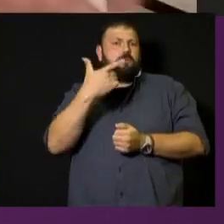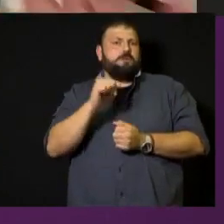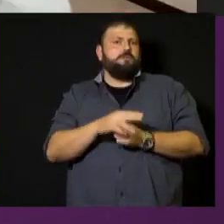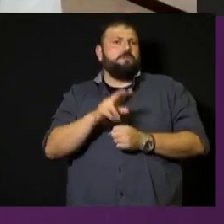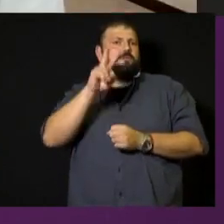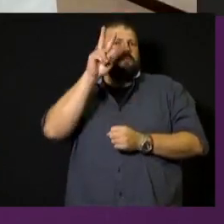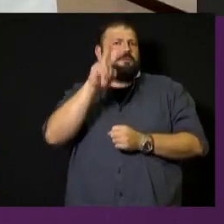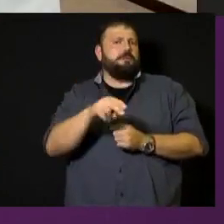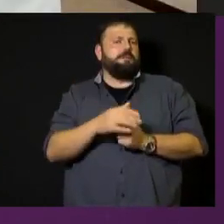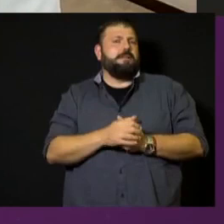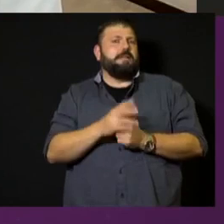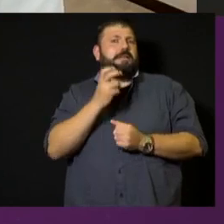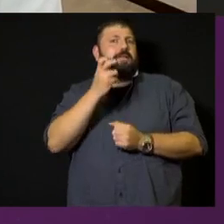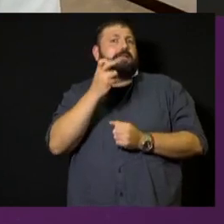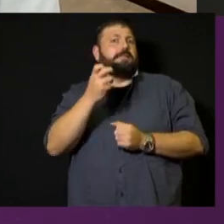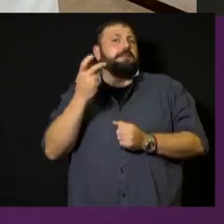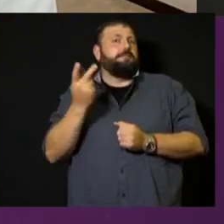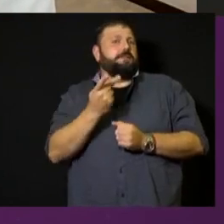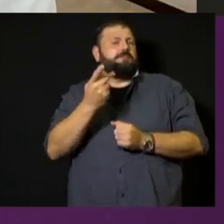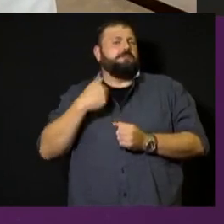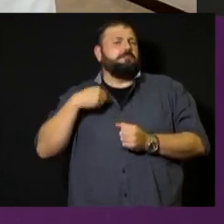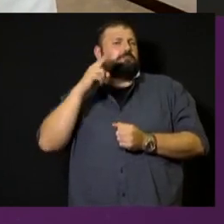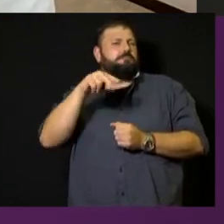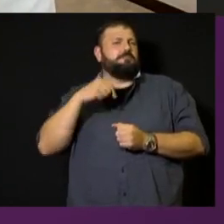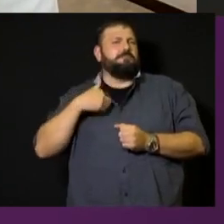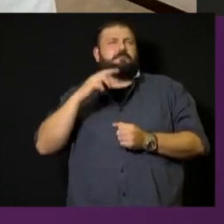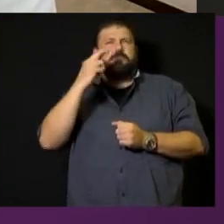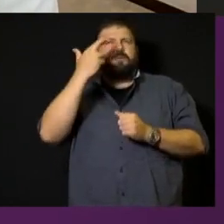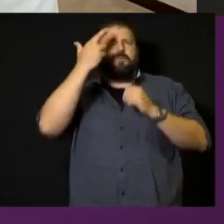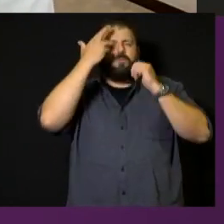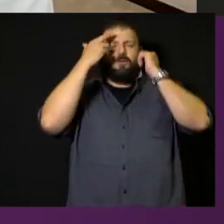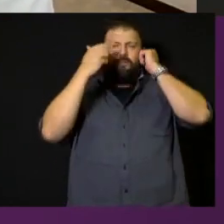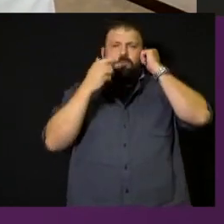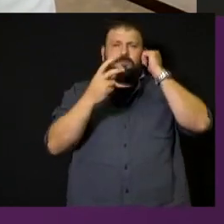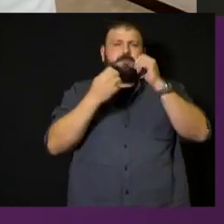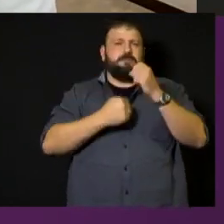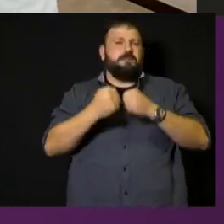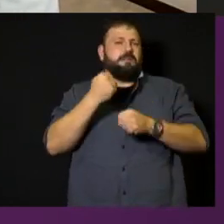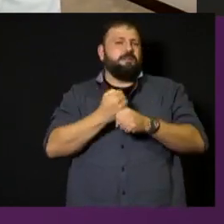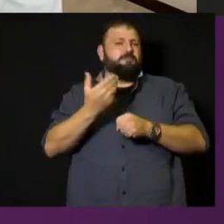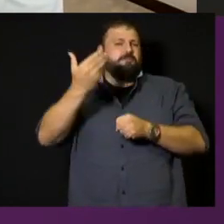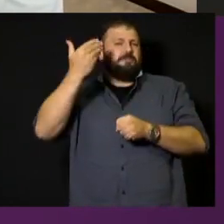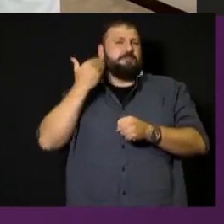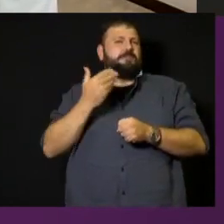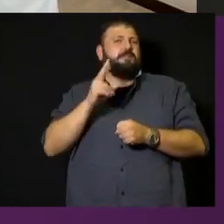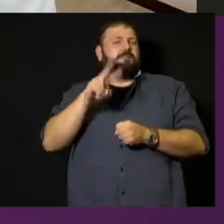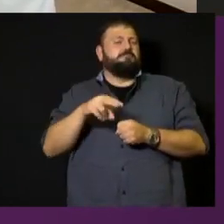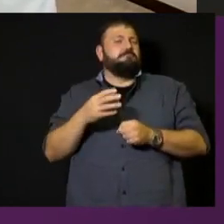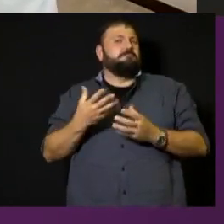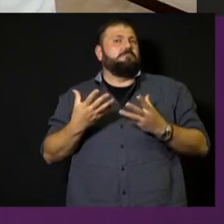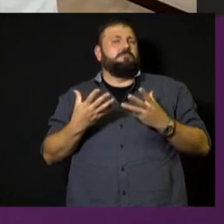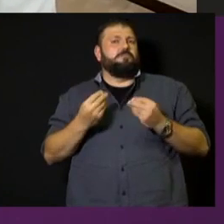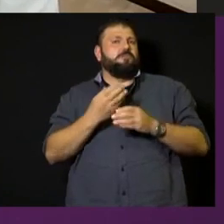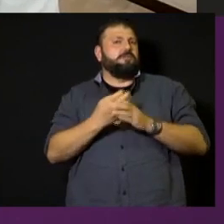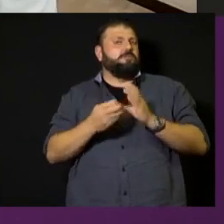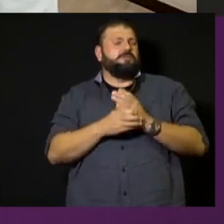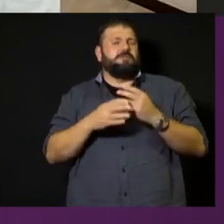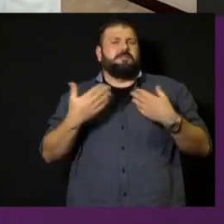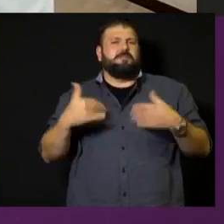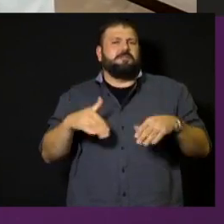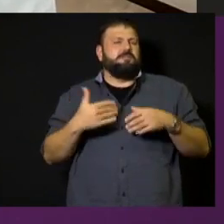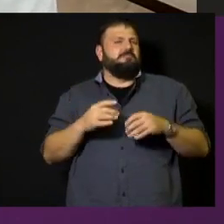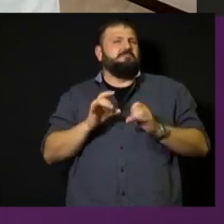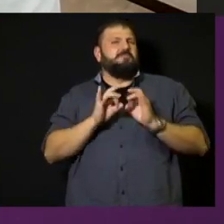Well, Diego, with this question, I remember last year I